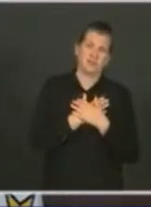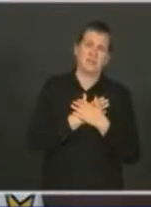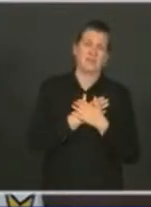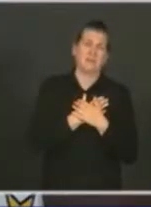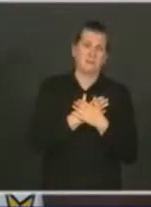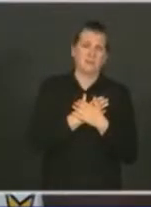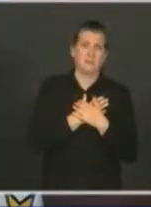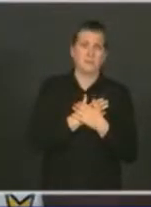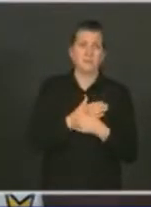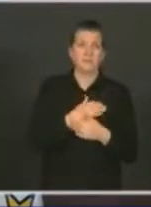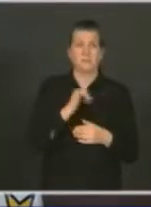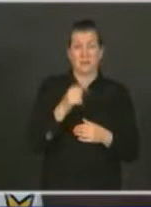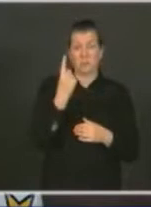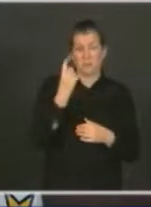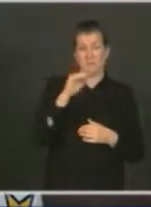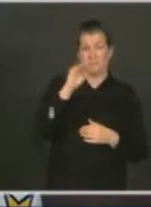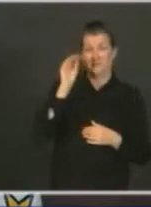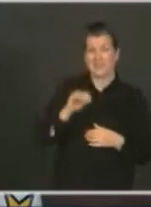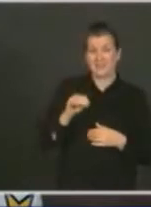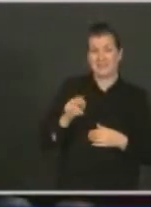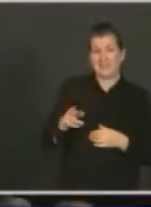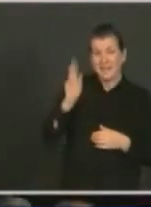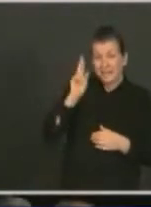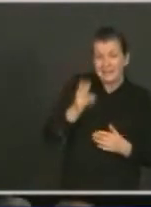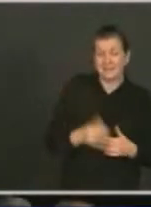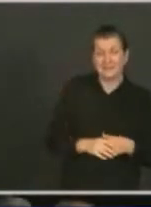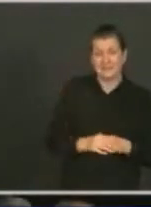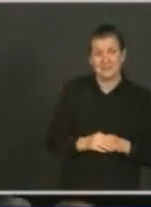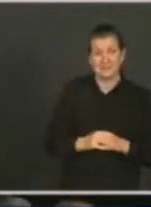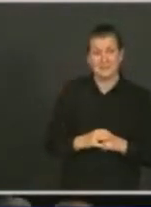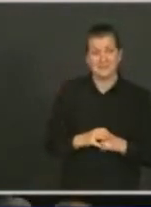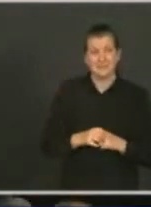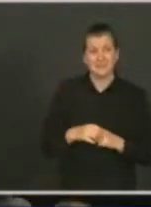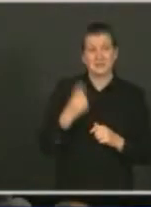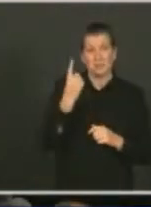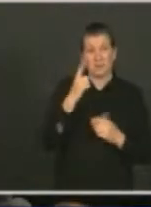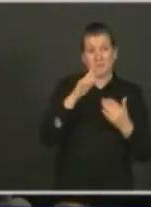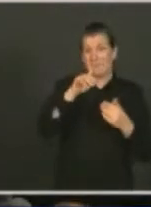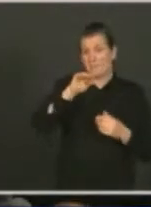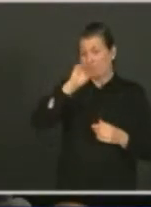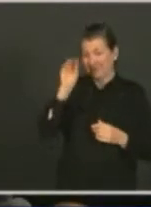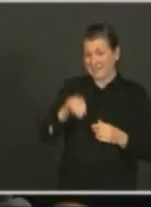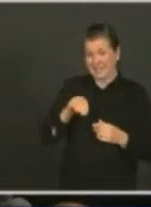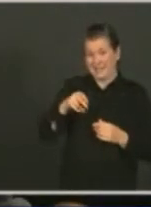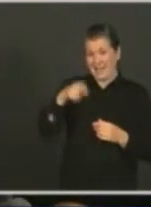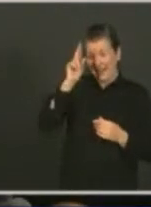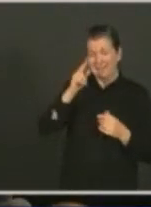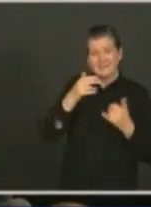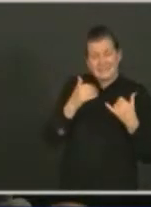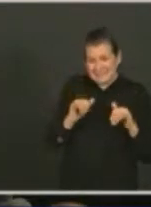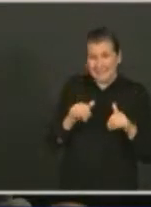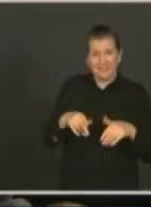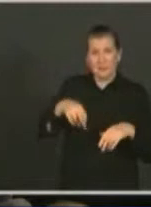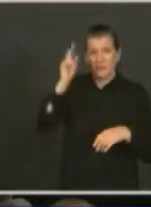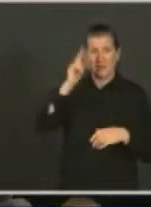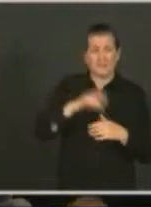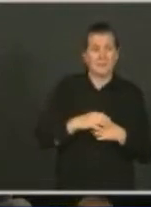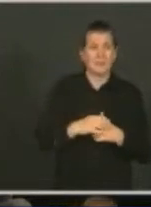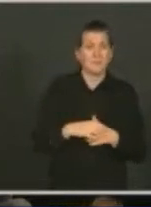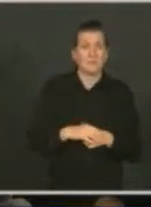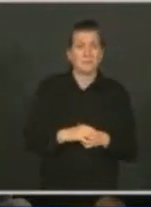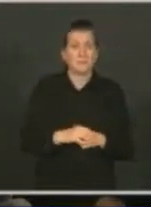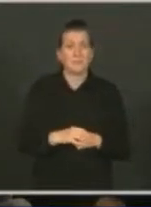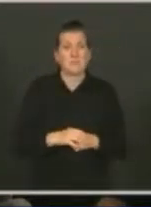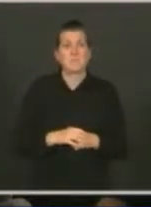rate becomes far too high. So. Has enough attention been paid to the non-fatal after effects of the